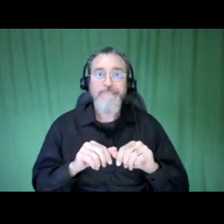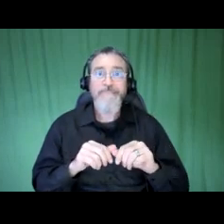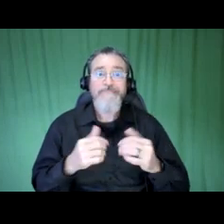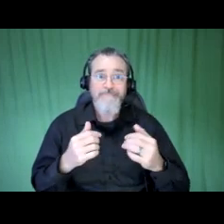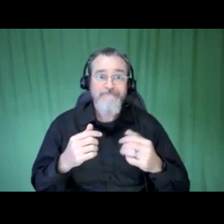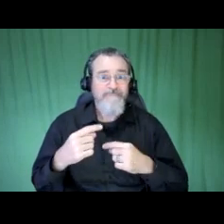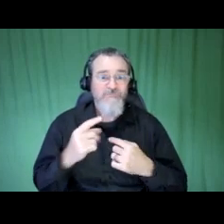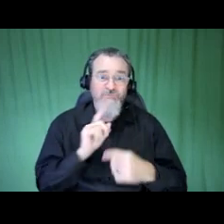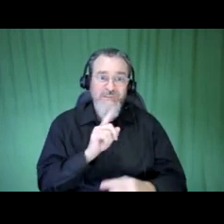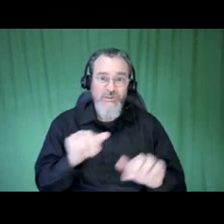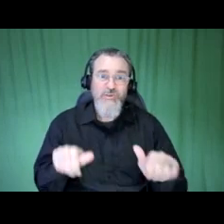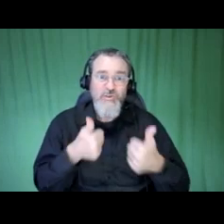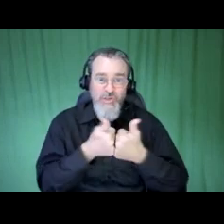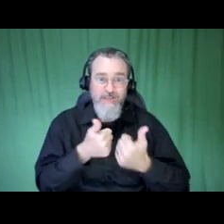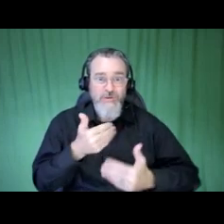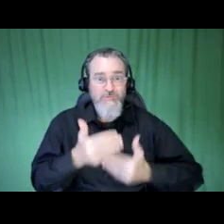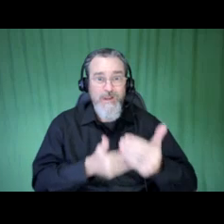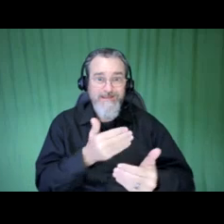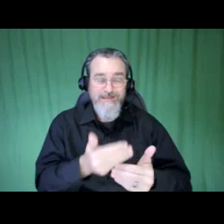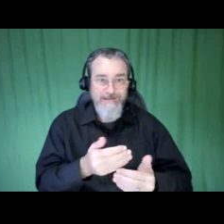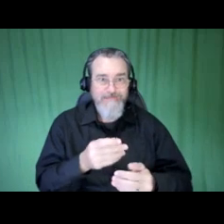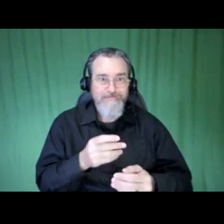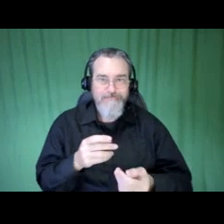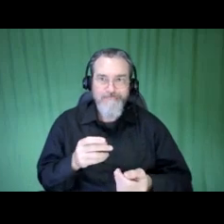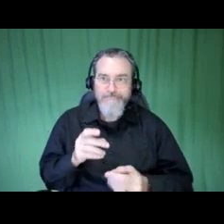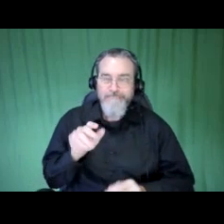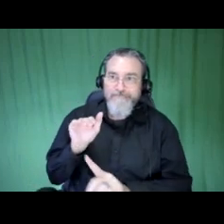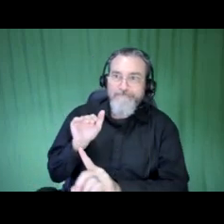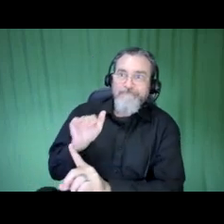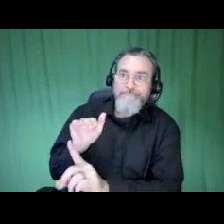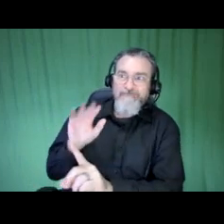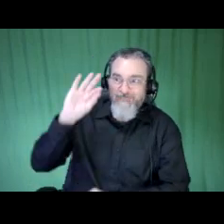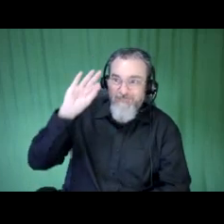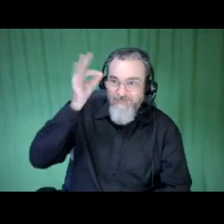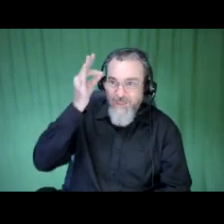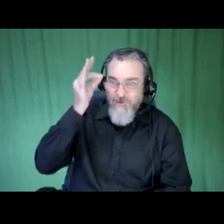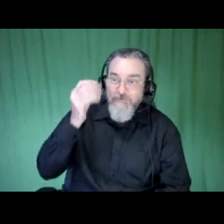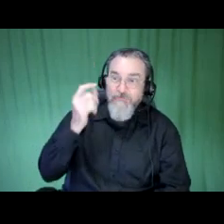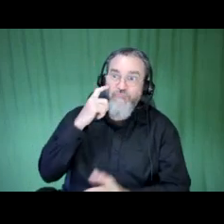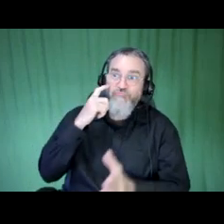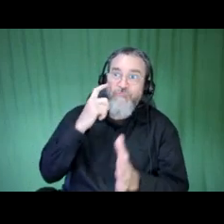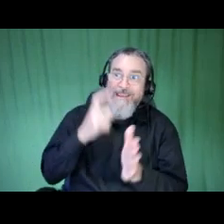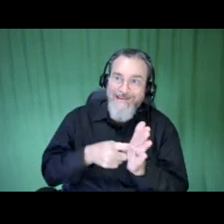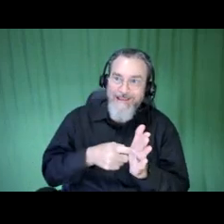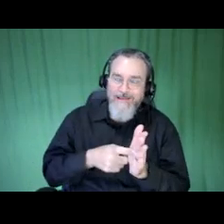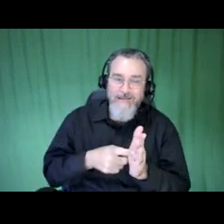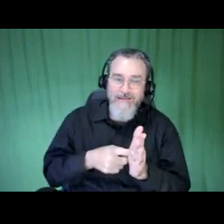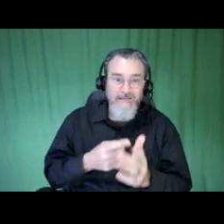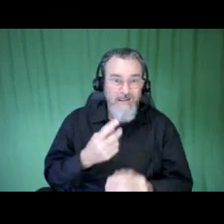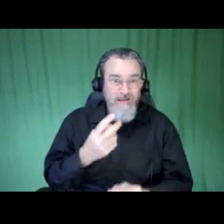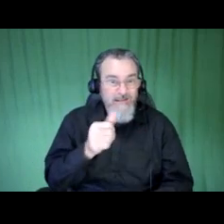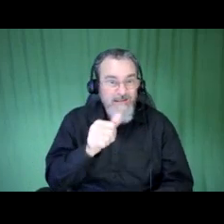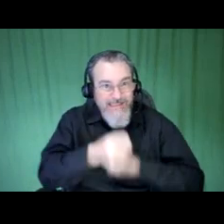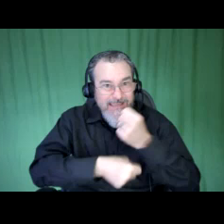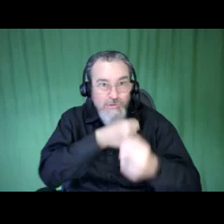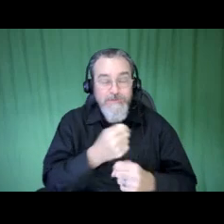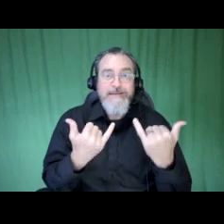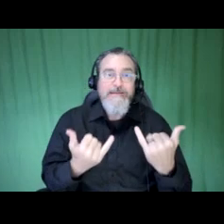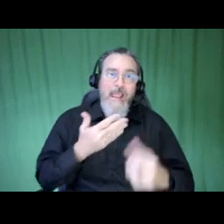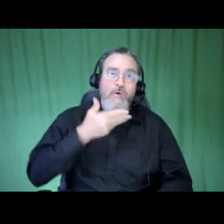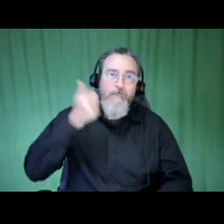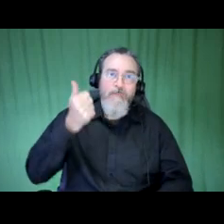a challenging process to get the feds to recognize that. It took about a decade. But now that we have, we're getting more support and we have better planning